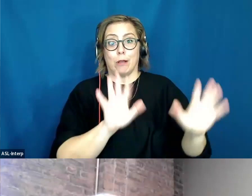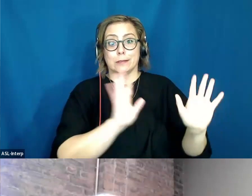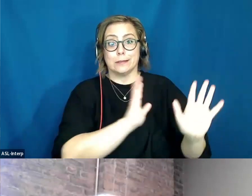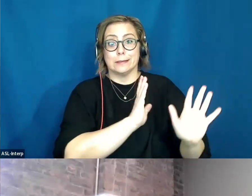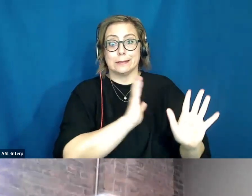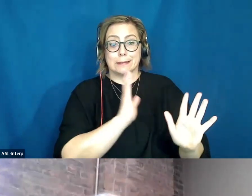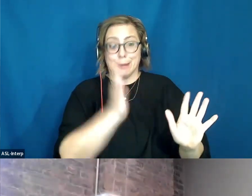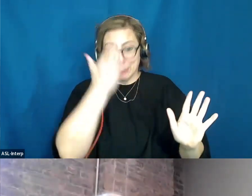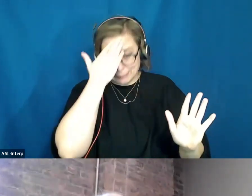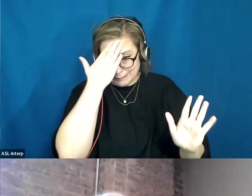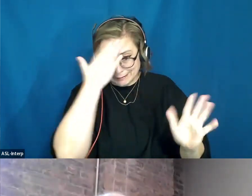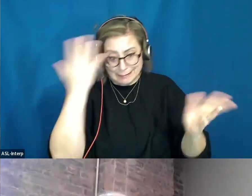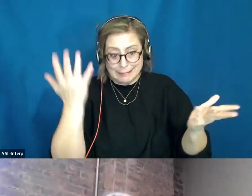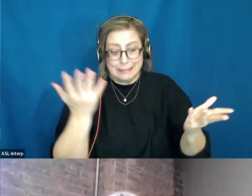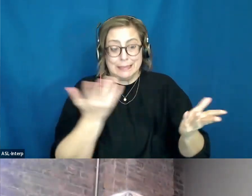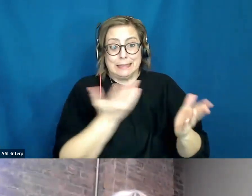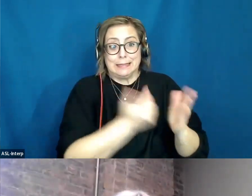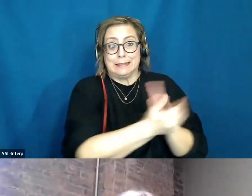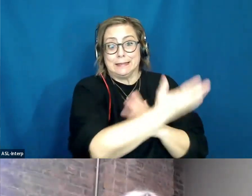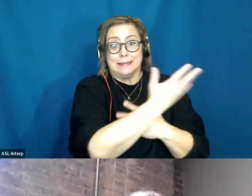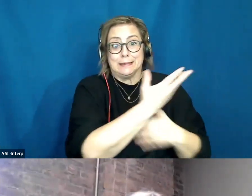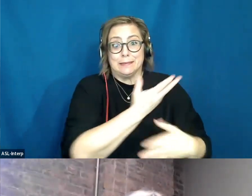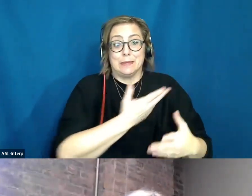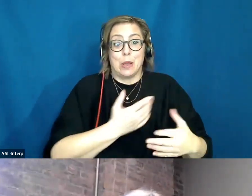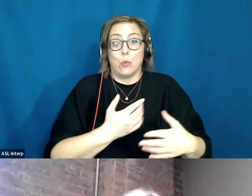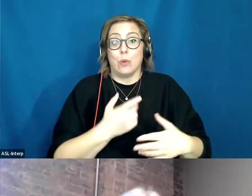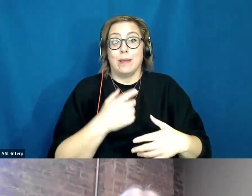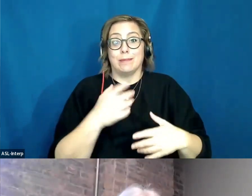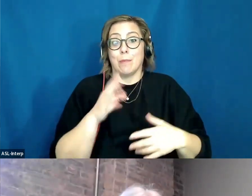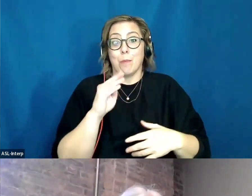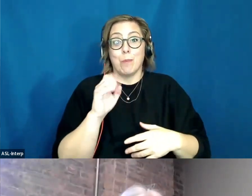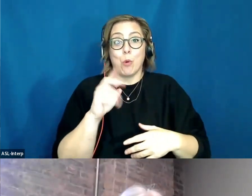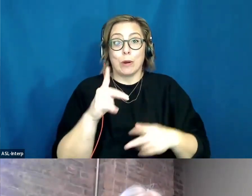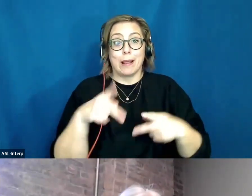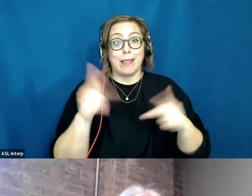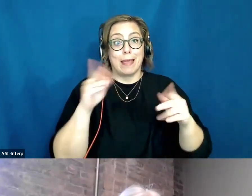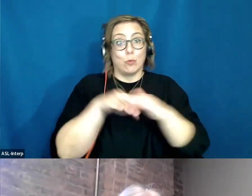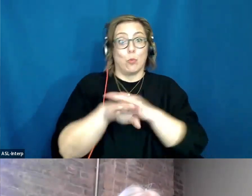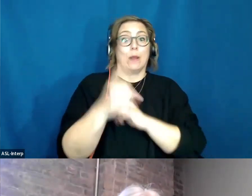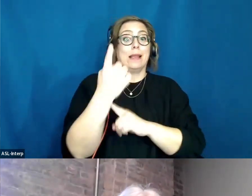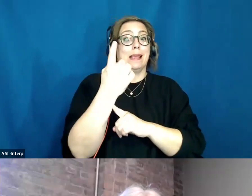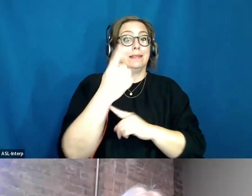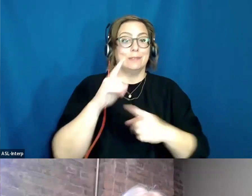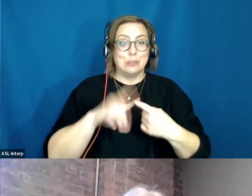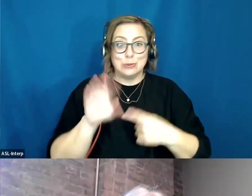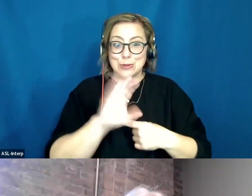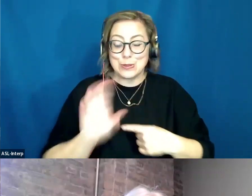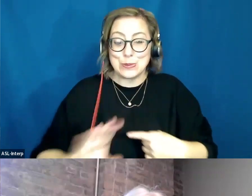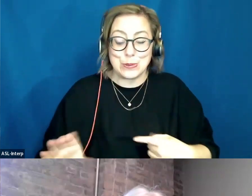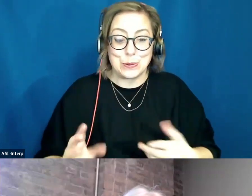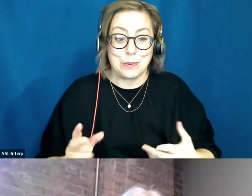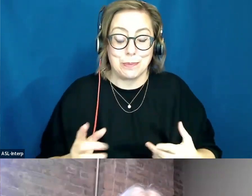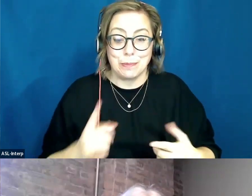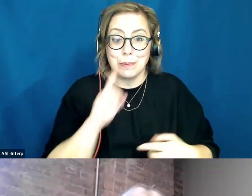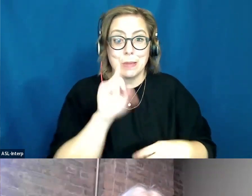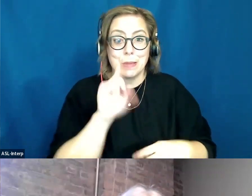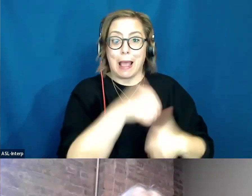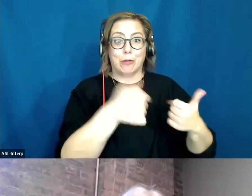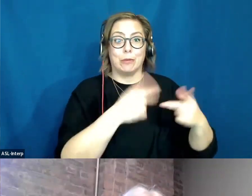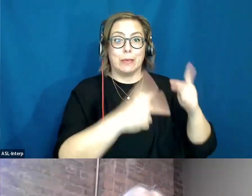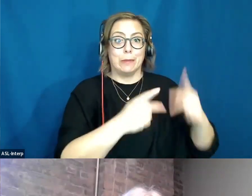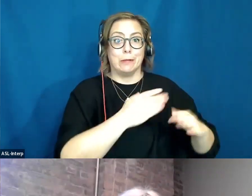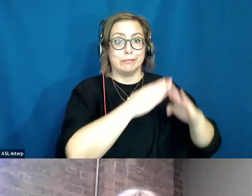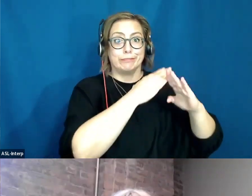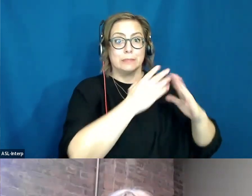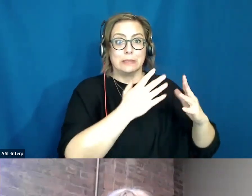unfortunate. Oh dear. Still got Morgan. So yay, Morgan. Okay, take it away, Dominic. Thank